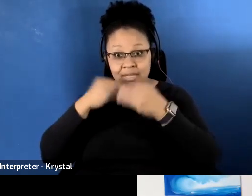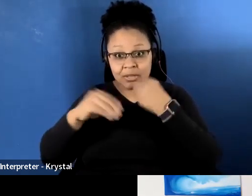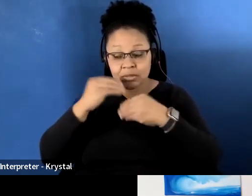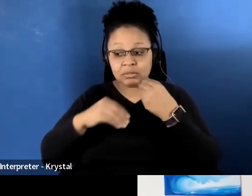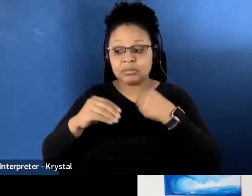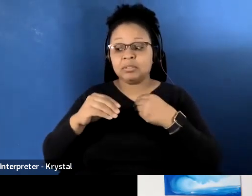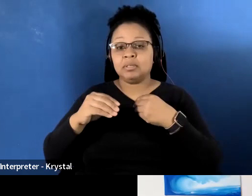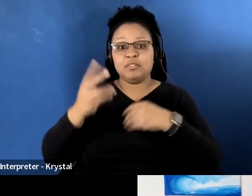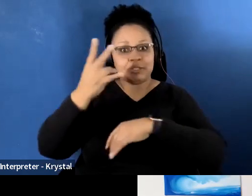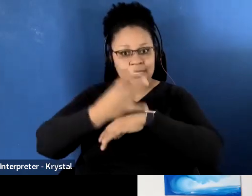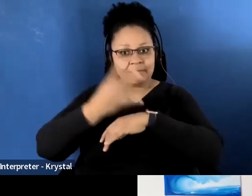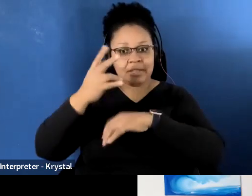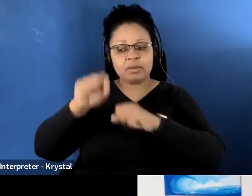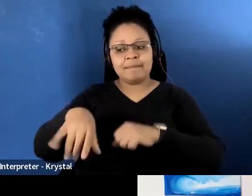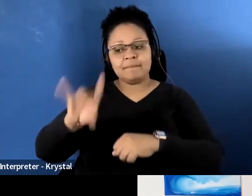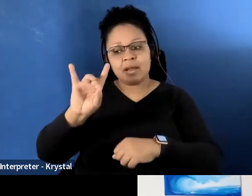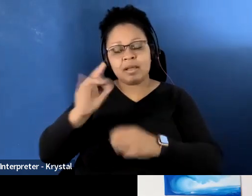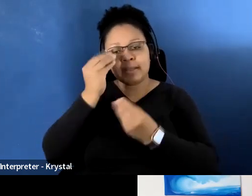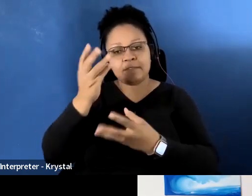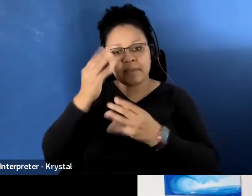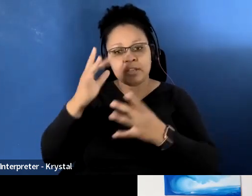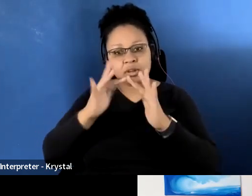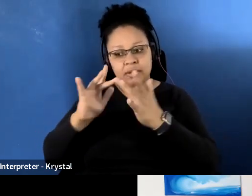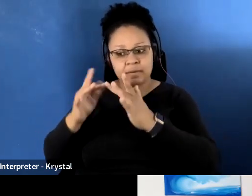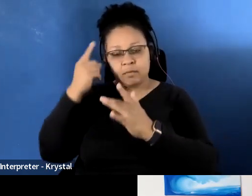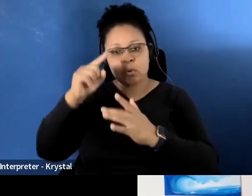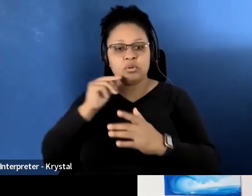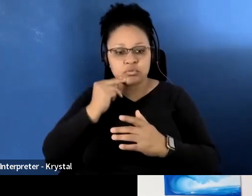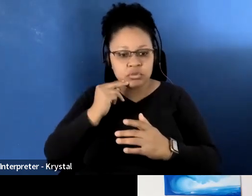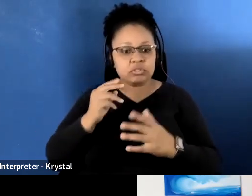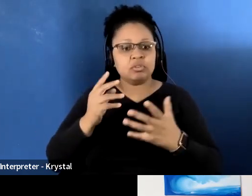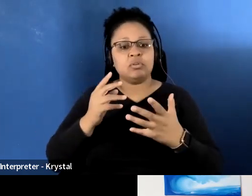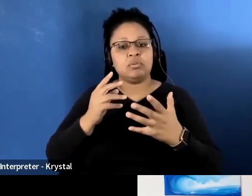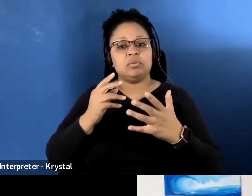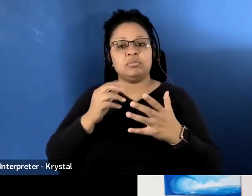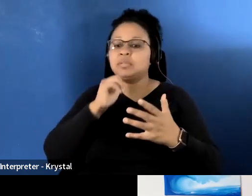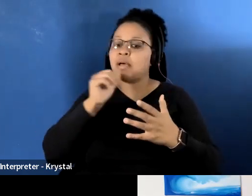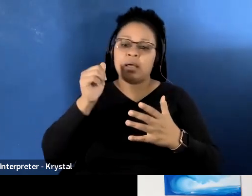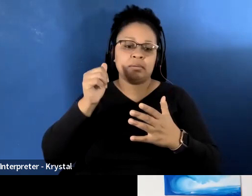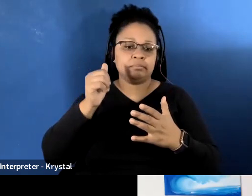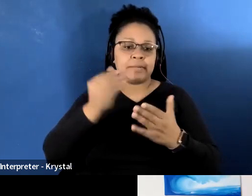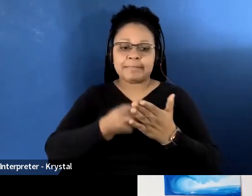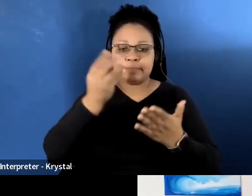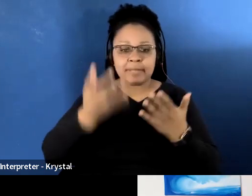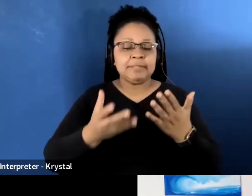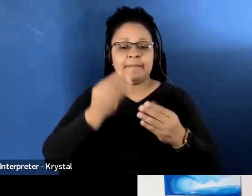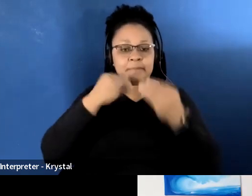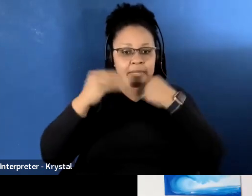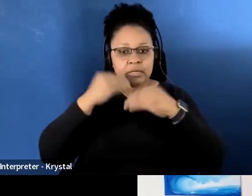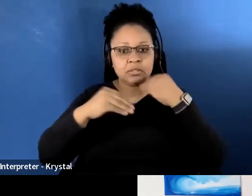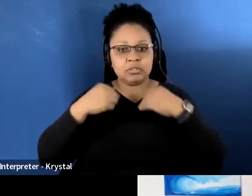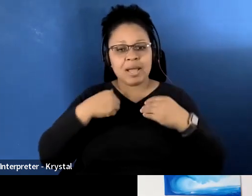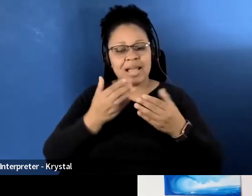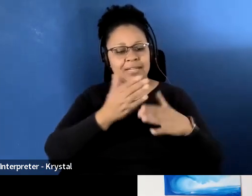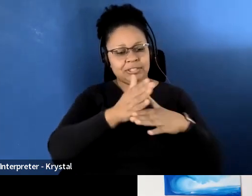lot of that information online for nutritional, inexpensive weekly meals. So I share that